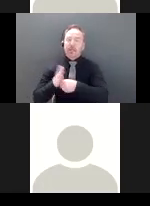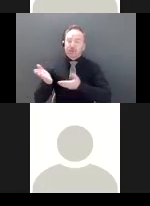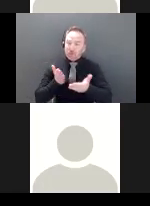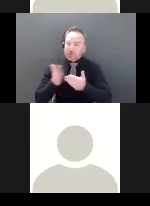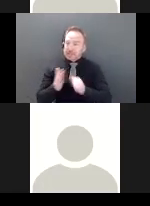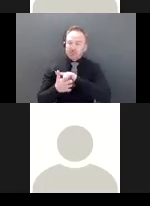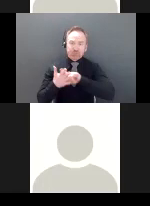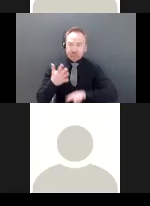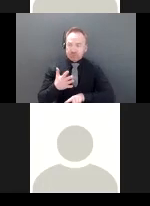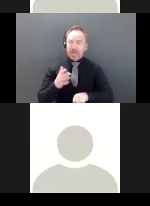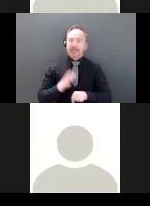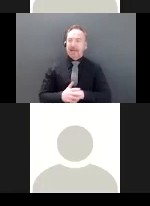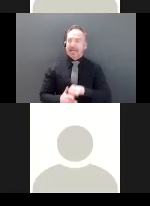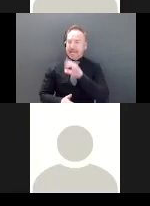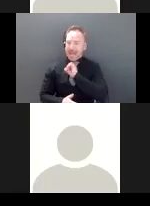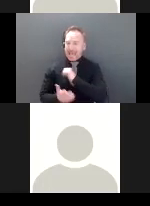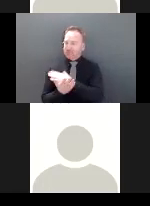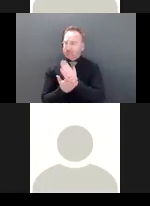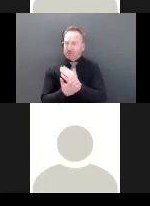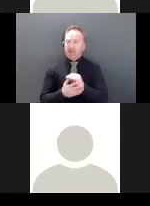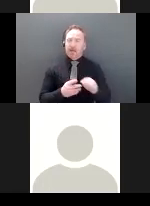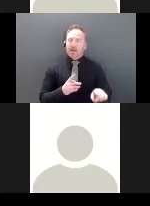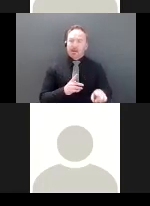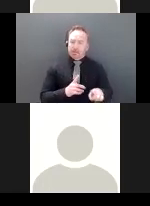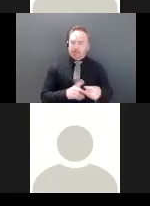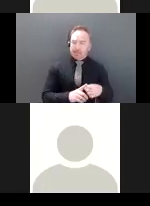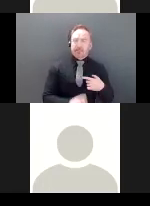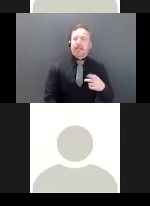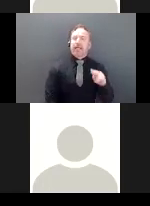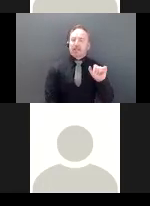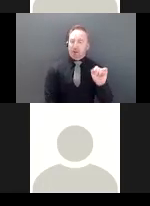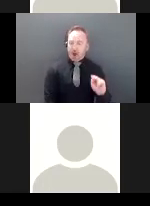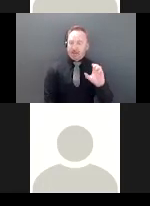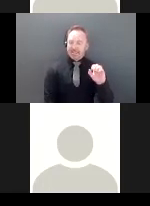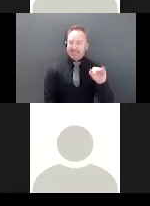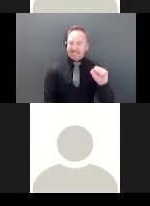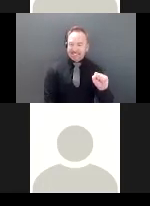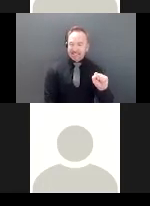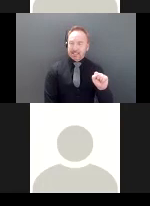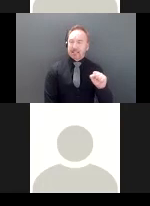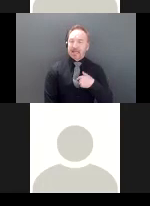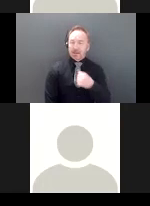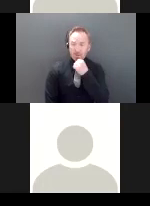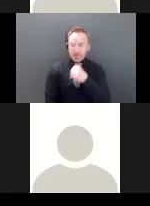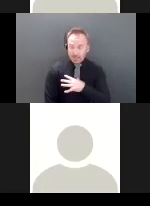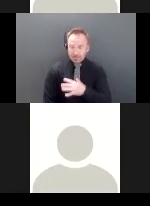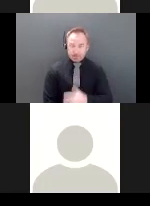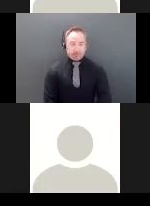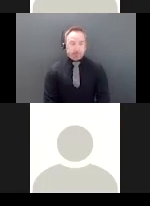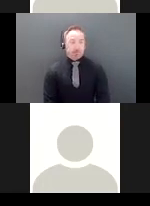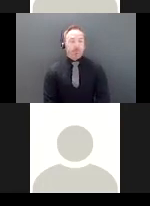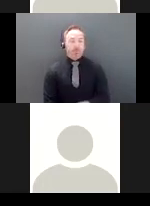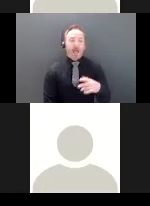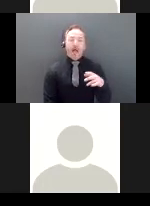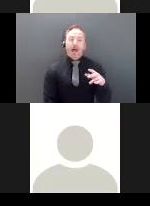all ages of women, including trans women, non-cisgendered women. So violence against older women, we really tried to get